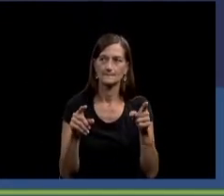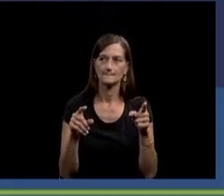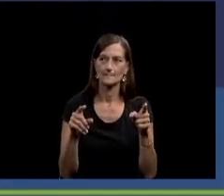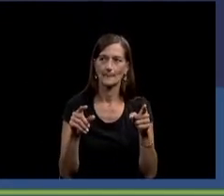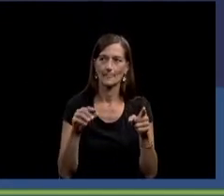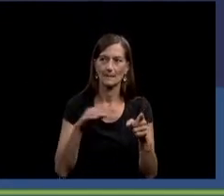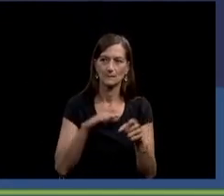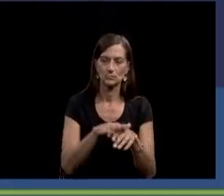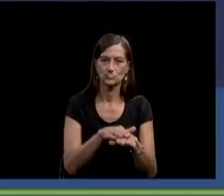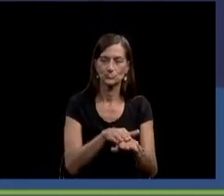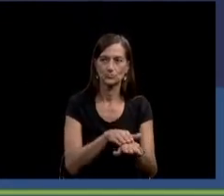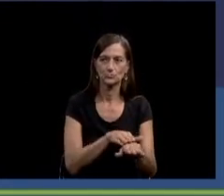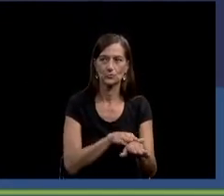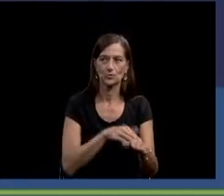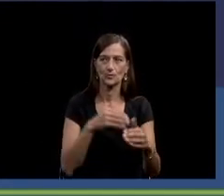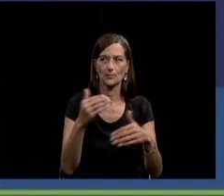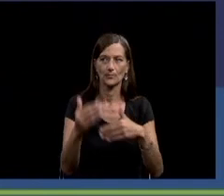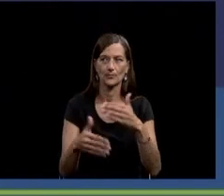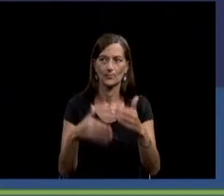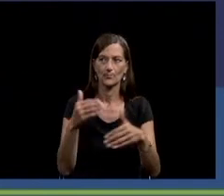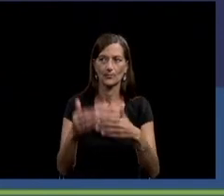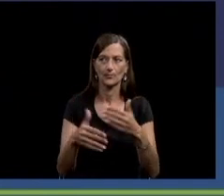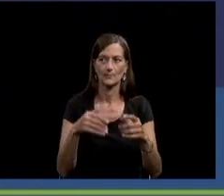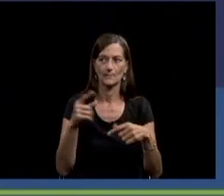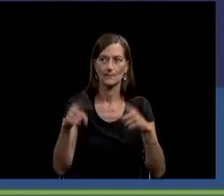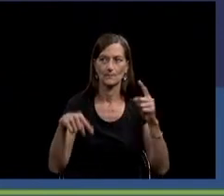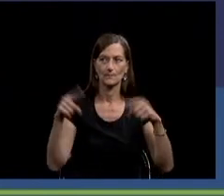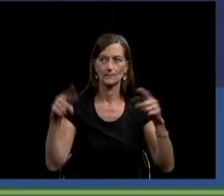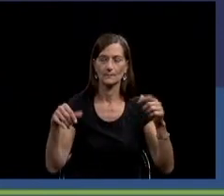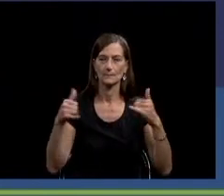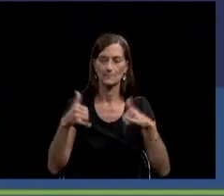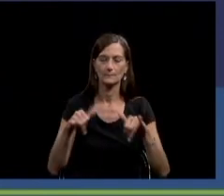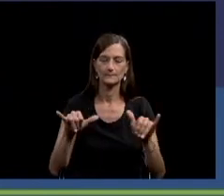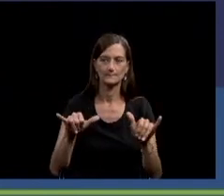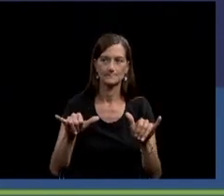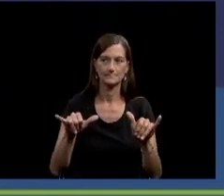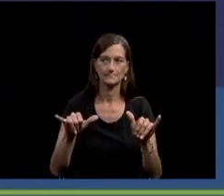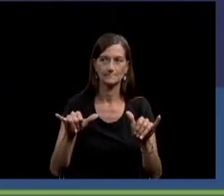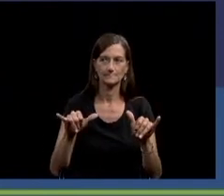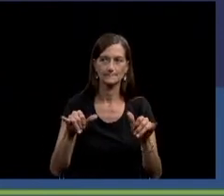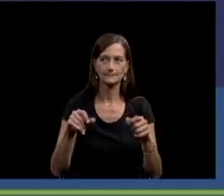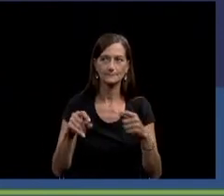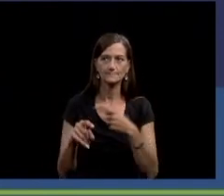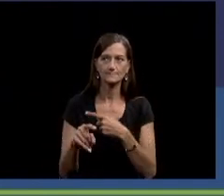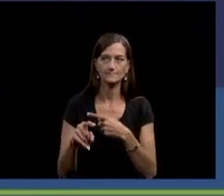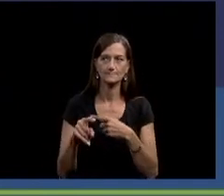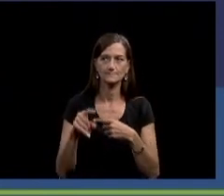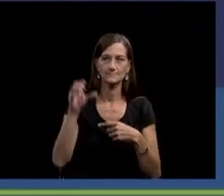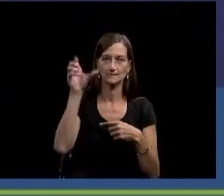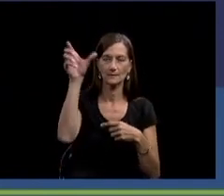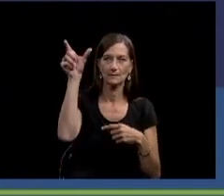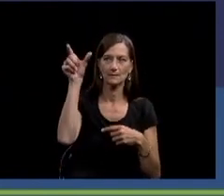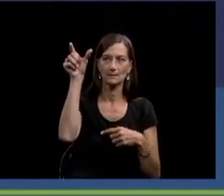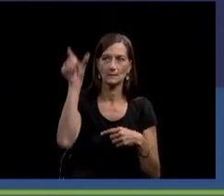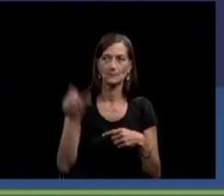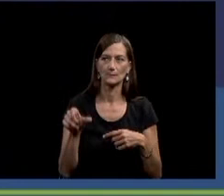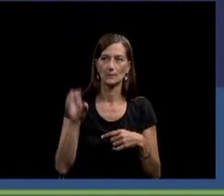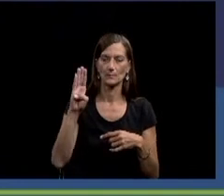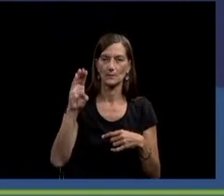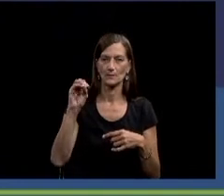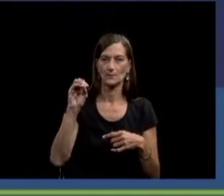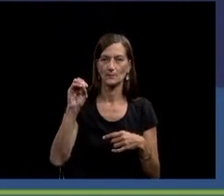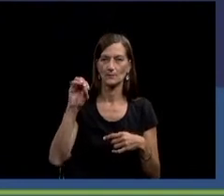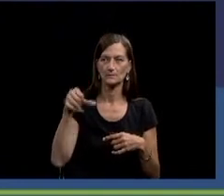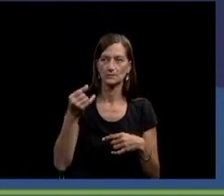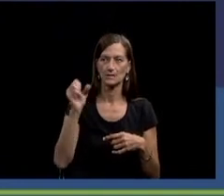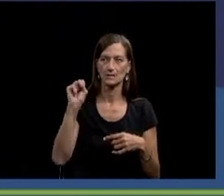nonetheless. The column titled BOJS 2013 is the Bureau of Justice Statistics analysis